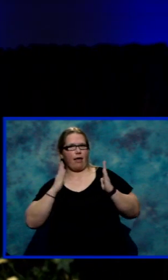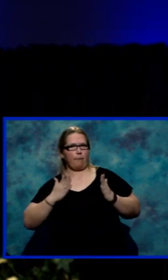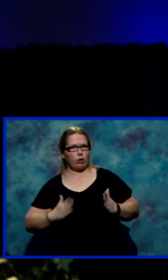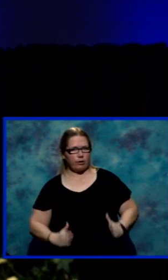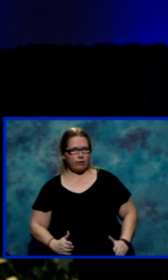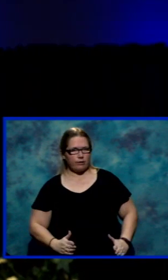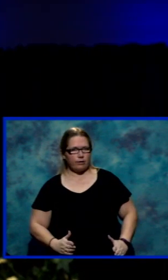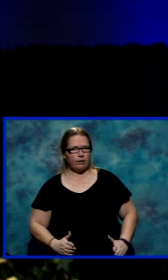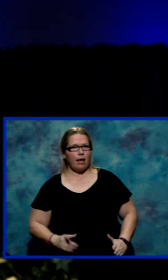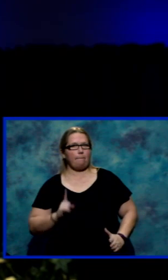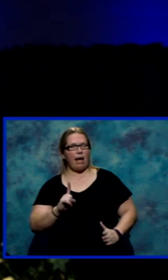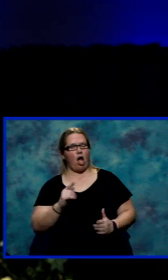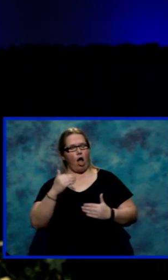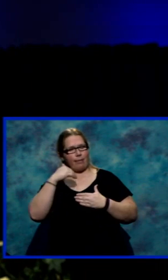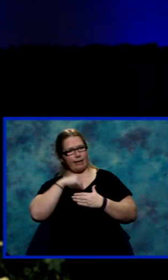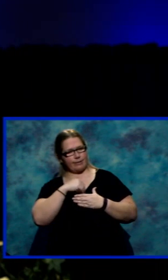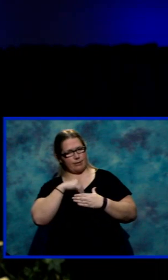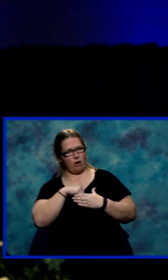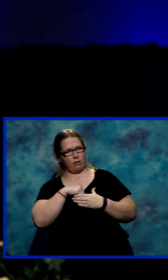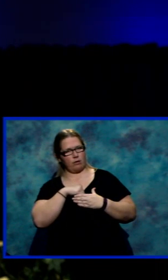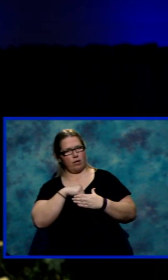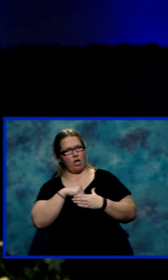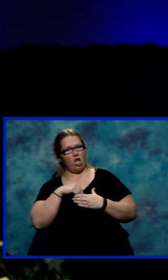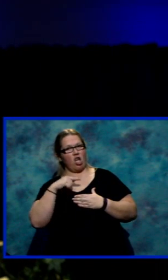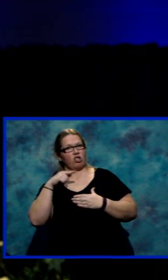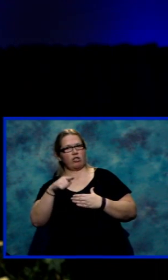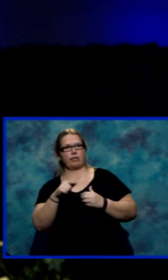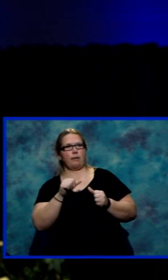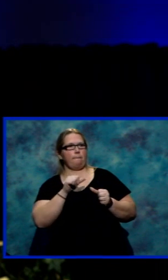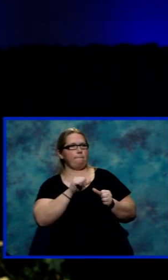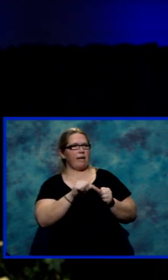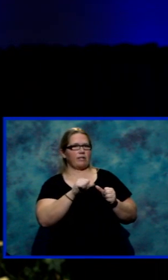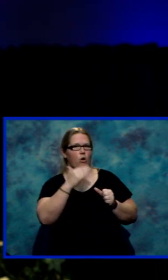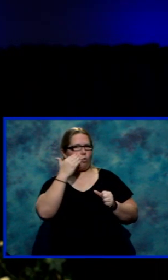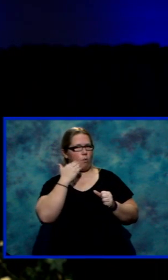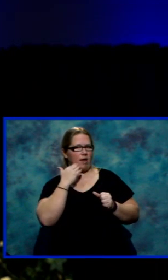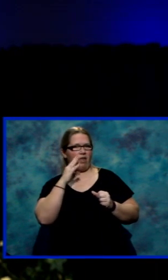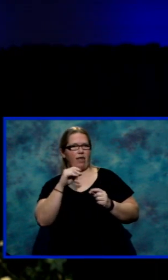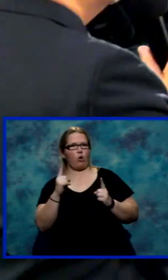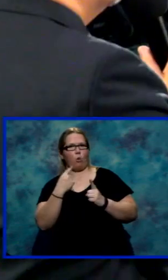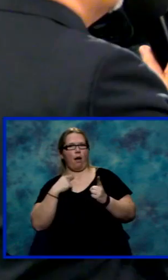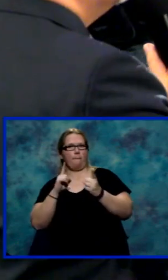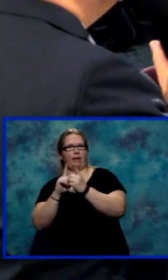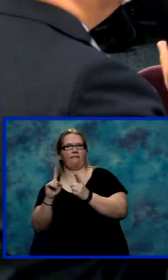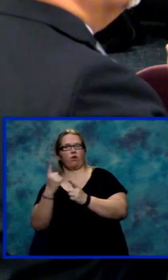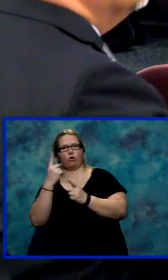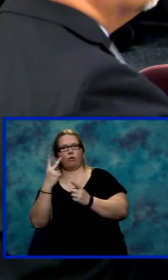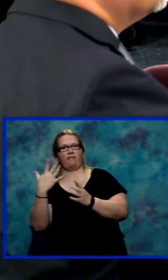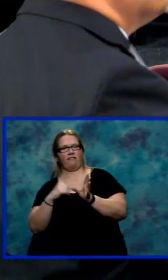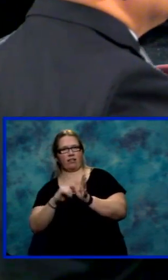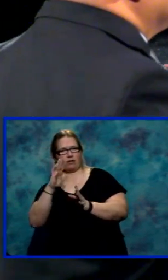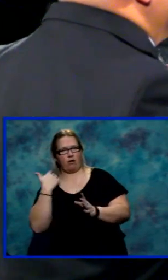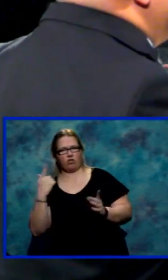But on the inside, she is a far better woman than the one I married 25 years ago. Hard to